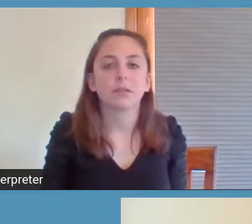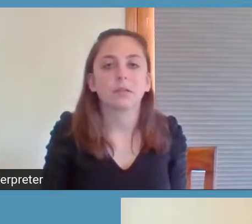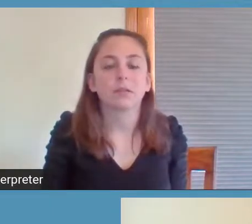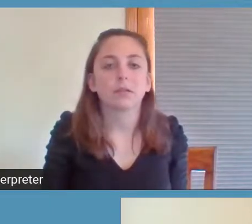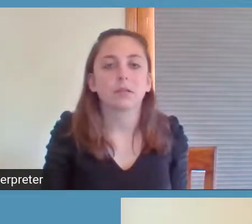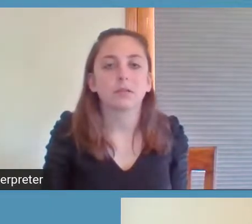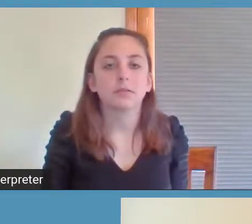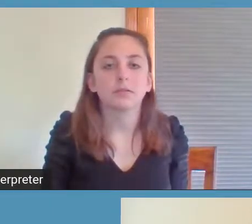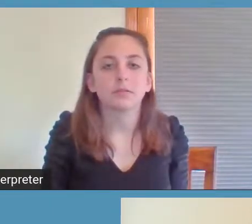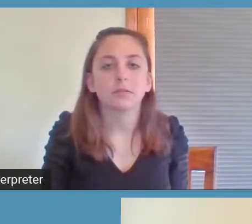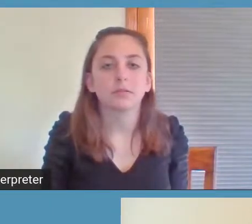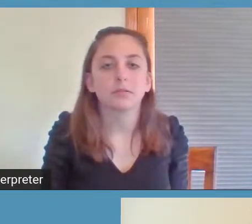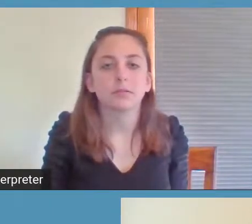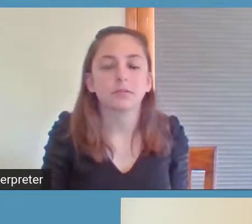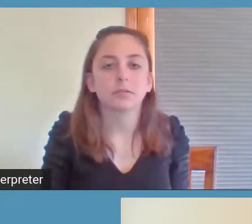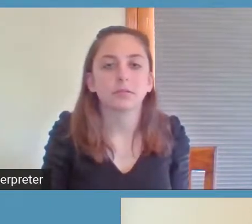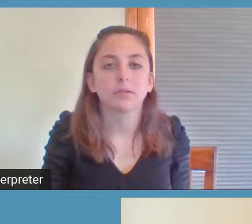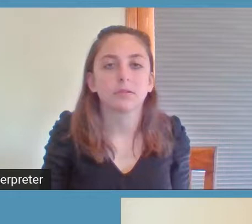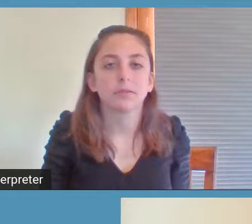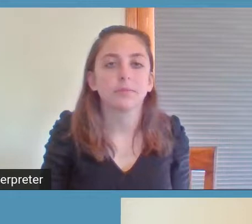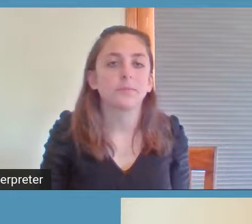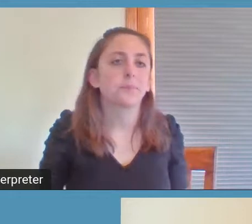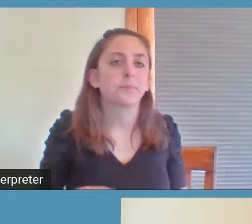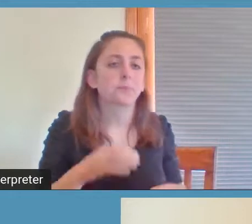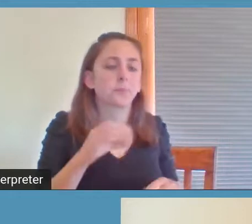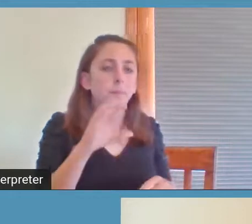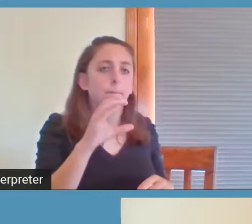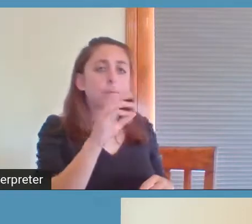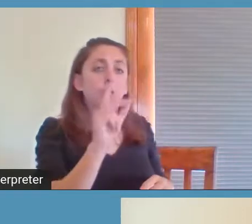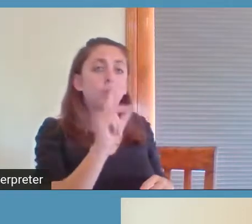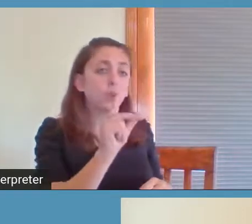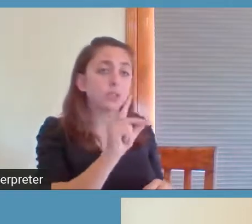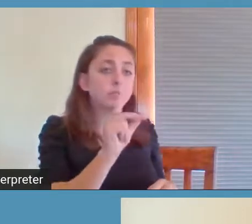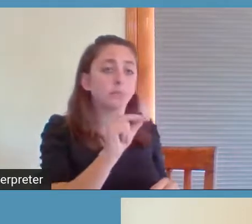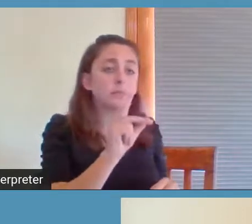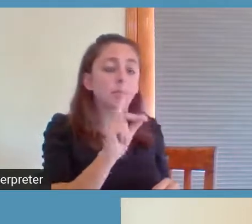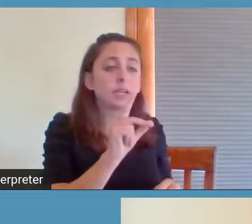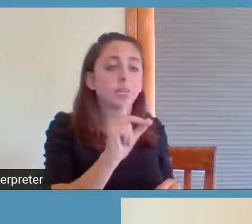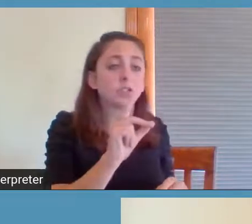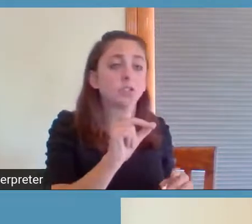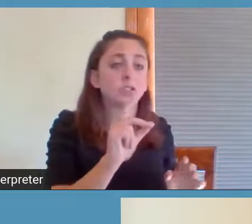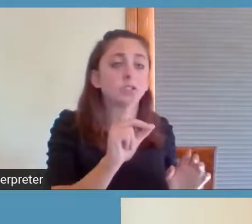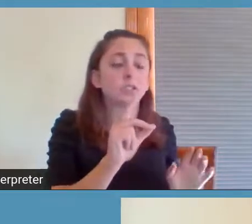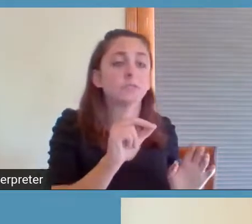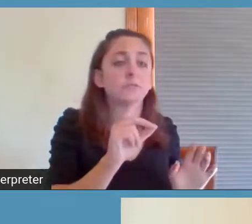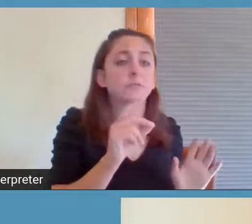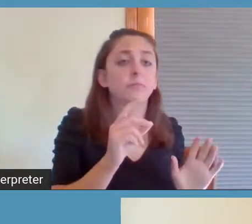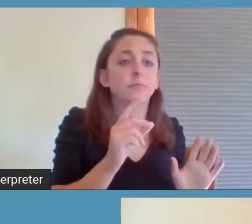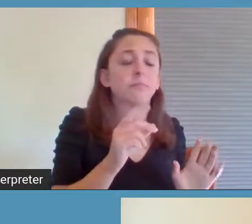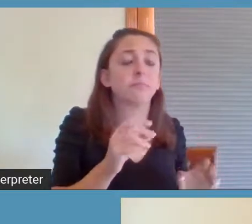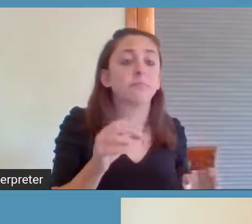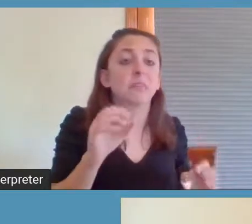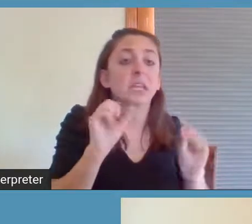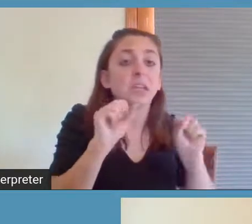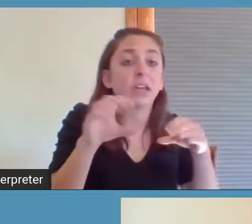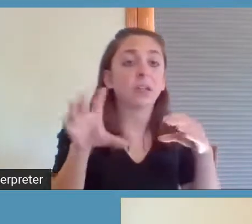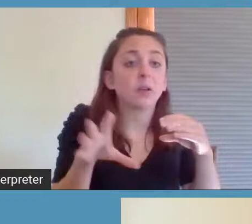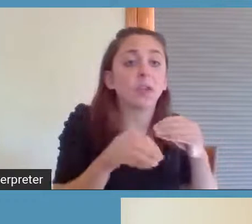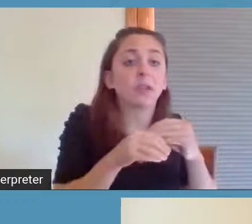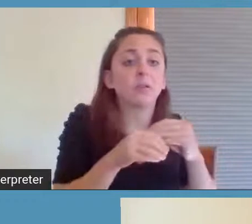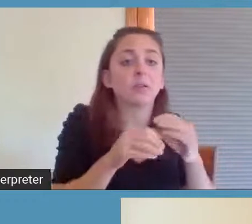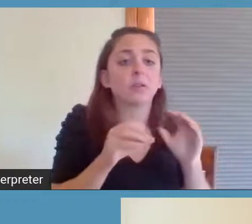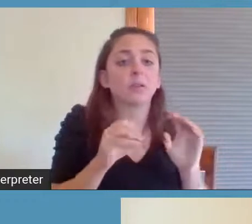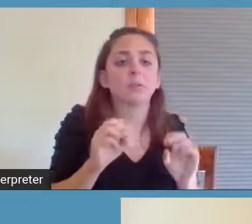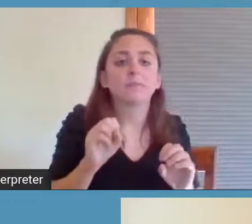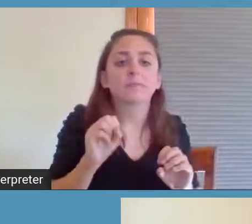Okay, let me see. Do these Matrix gallery exhibits only live in Cunts Matrix, or can you add them? Okay, so they don't form into the